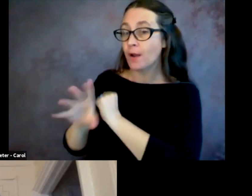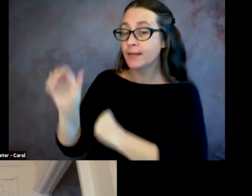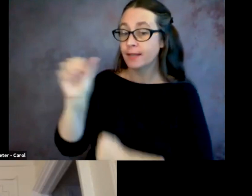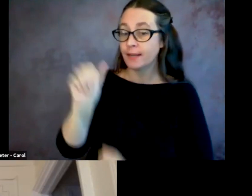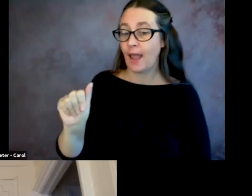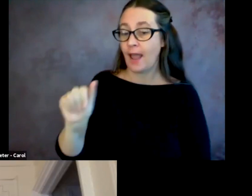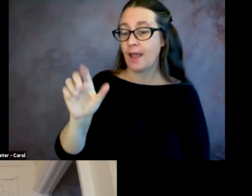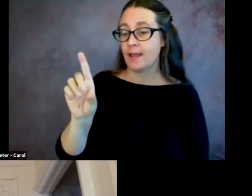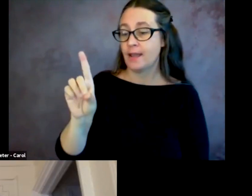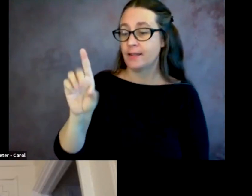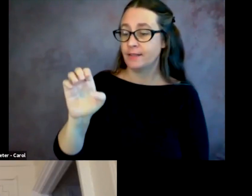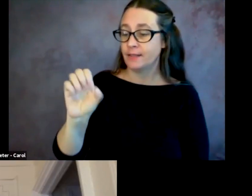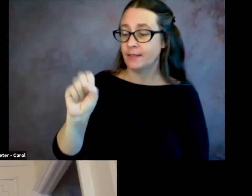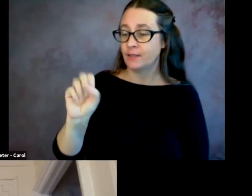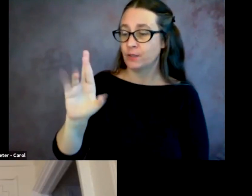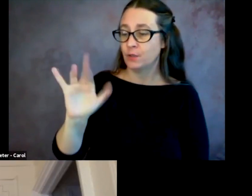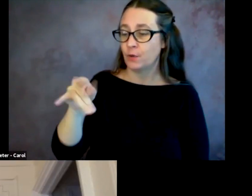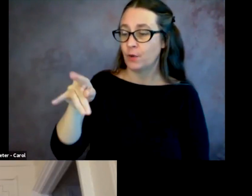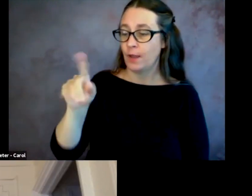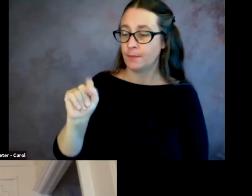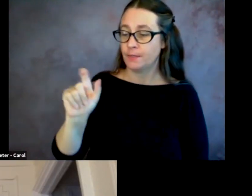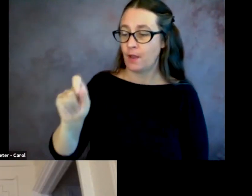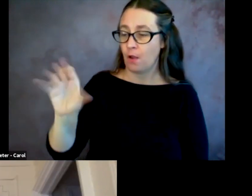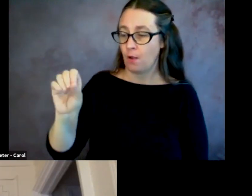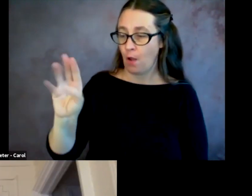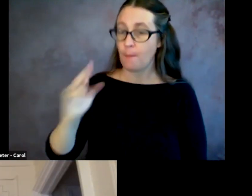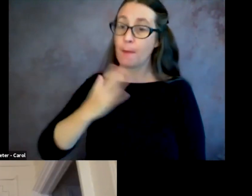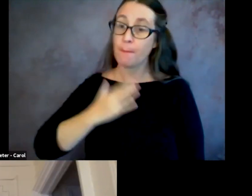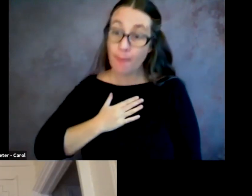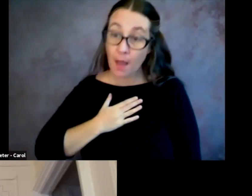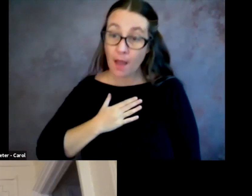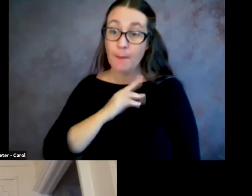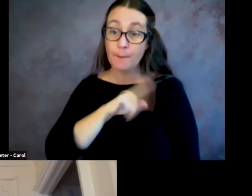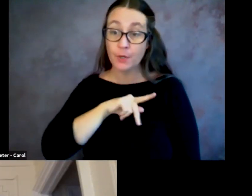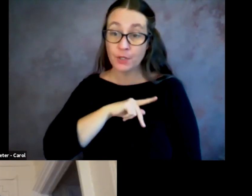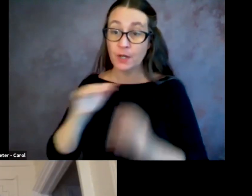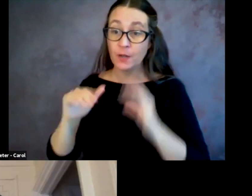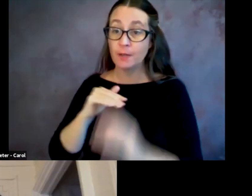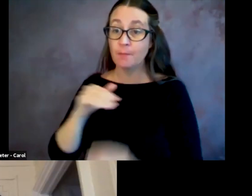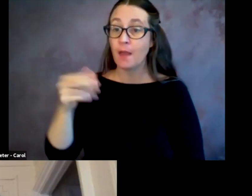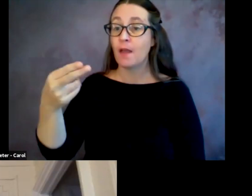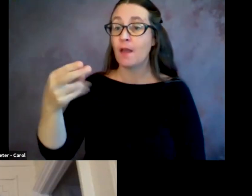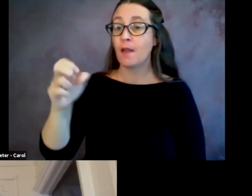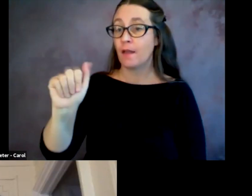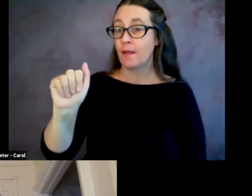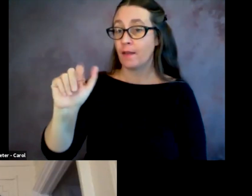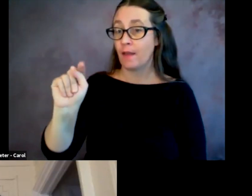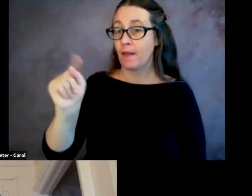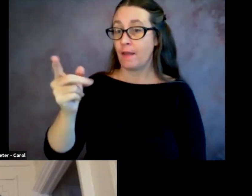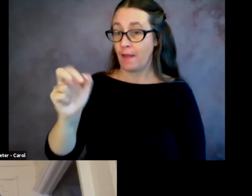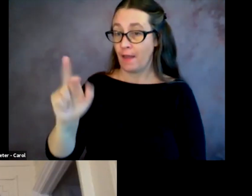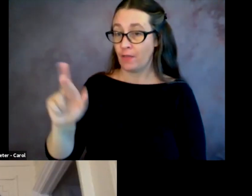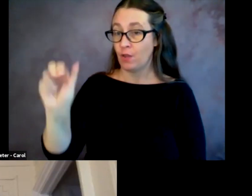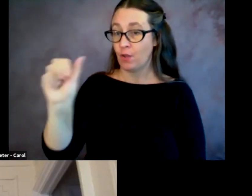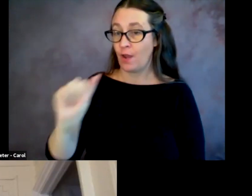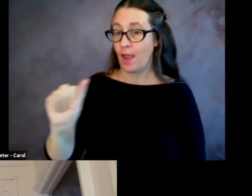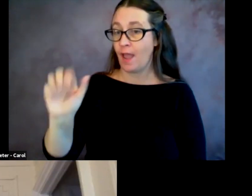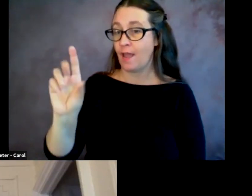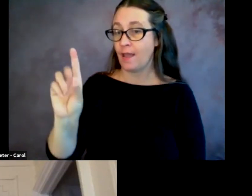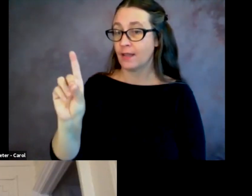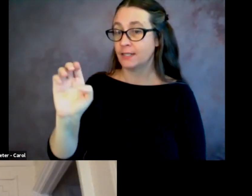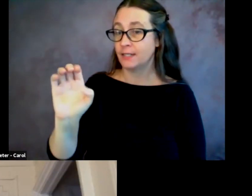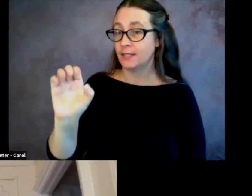marketing@descript.com. And my personal email is just heather@descript.com. So please feel free to reach out with any